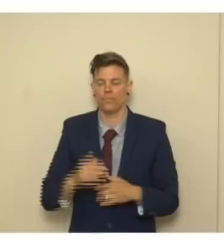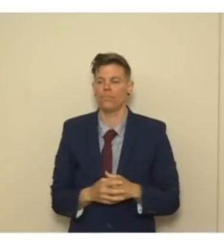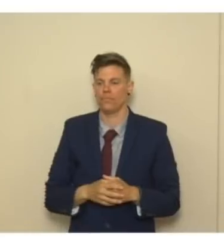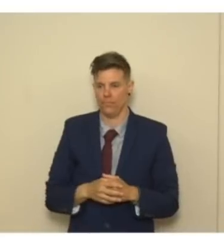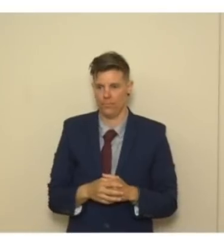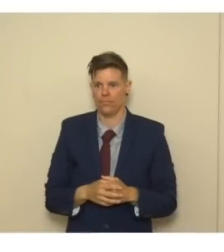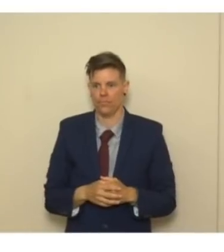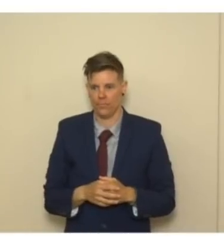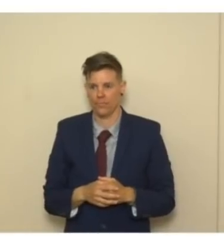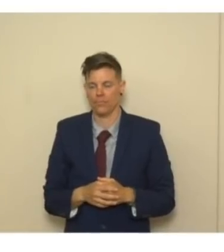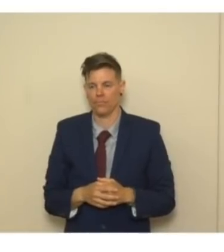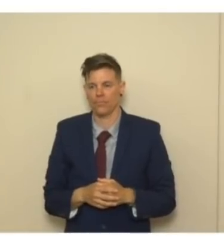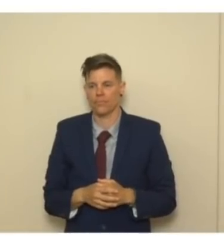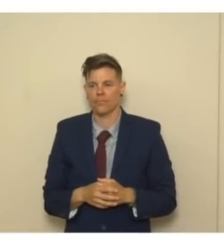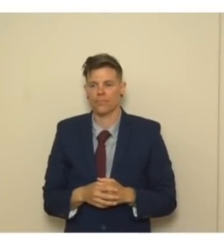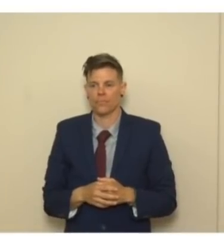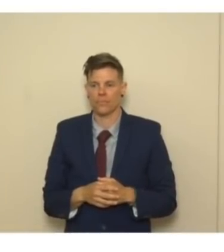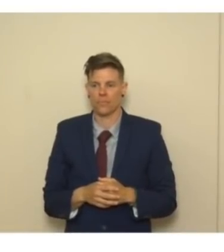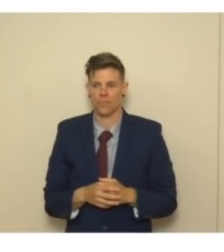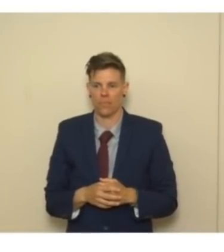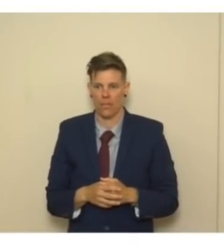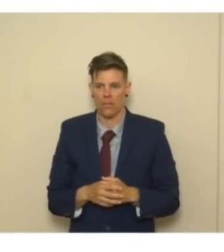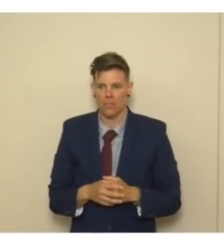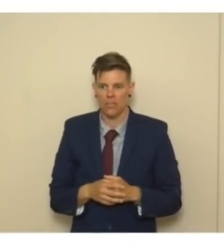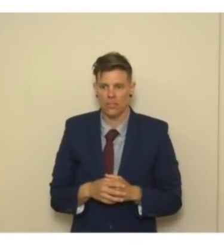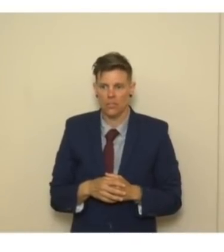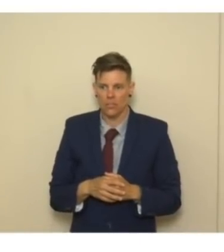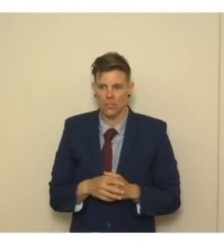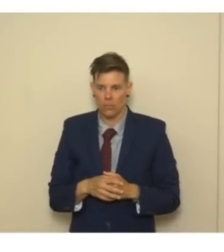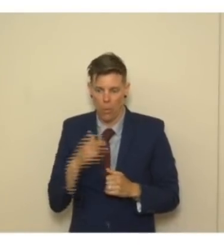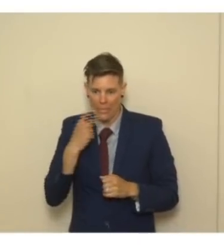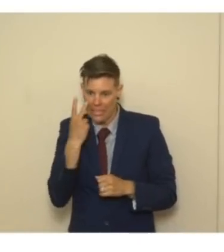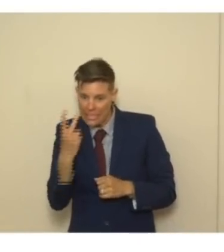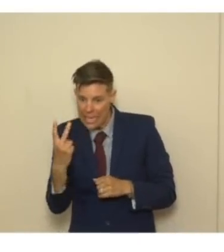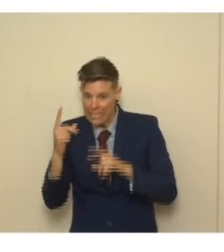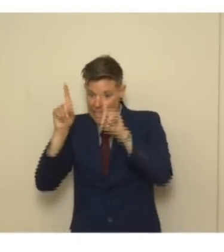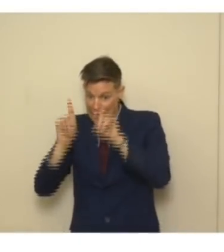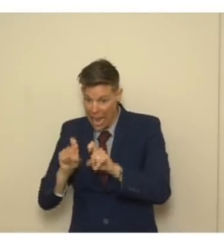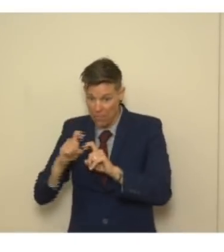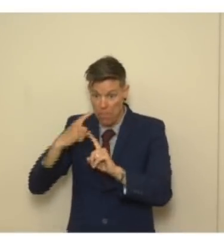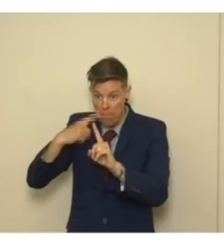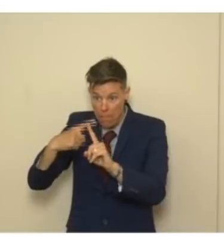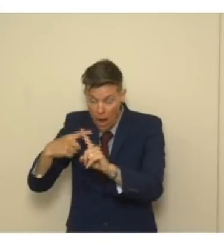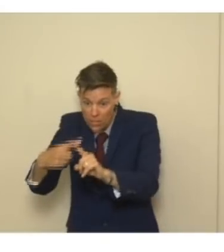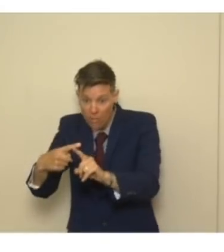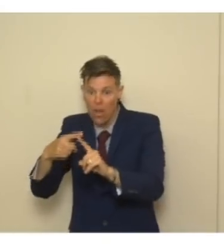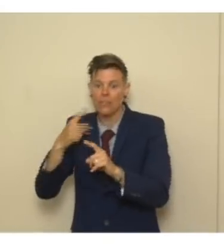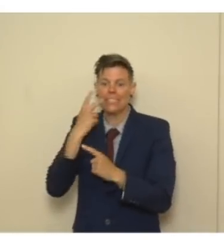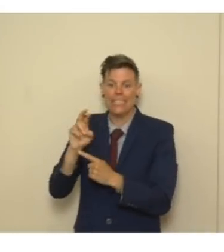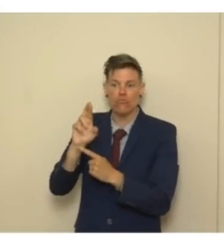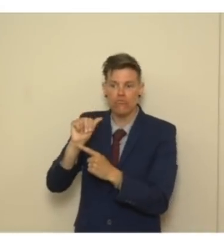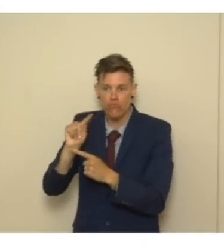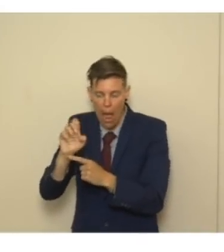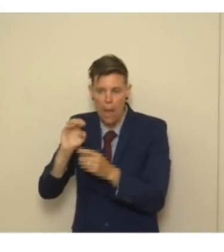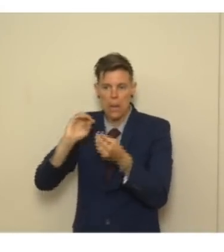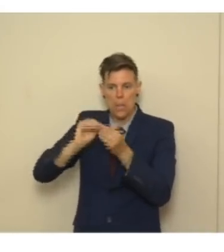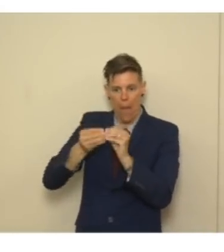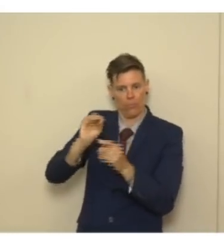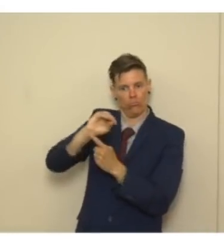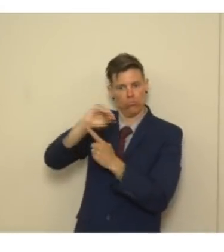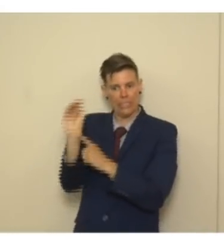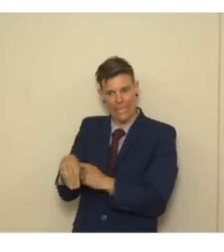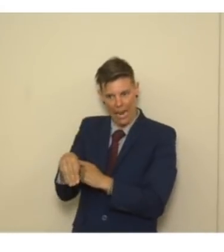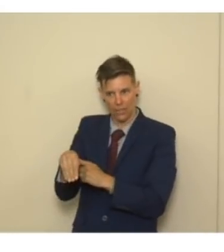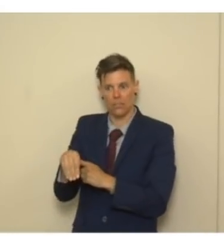up by 22%, which to me means they're missing a large number of new cases and they're just not testing enough people.